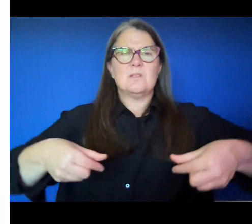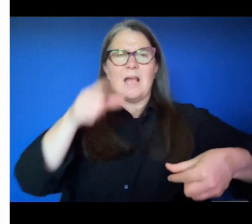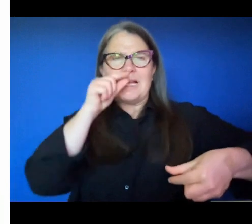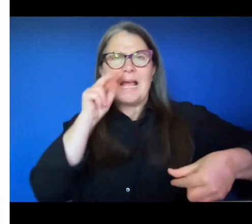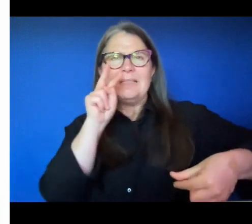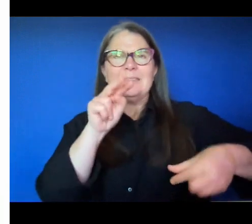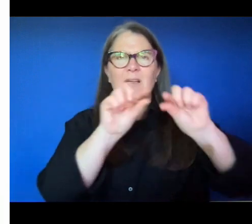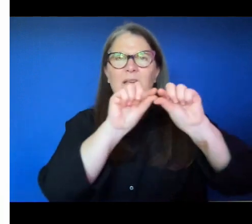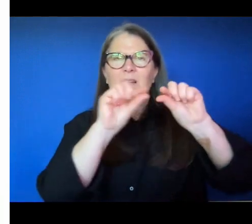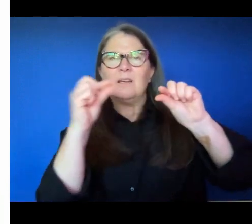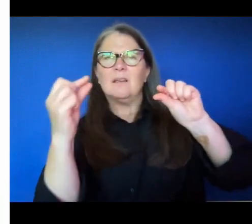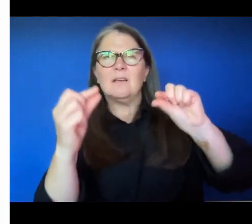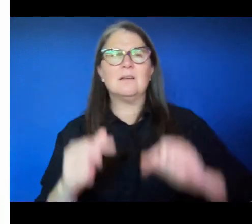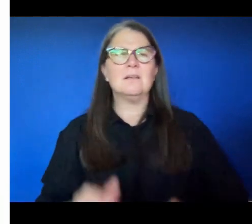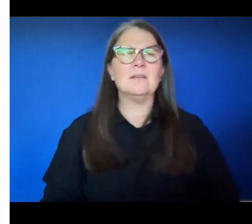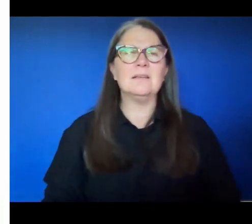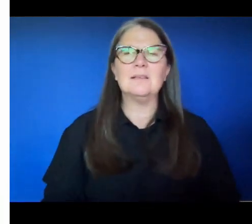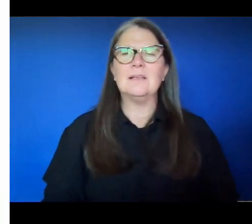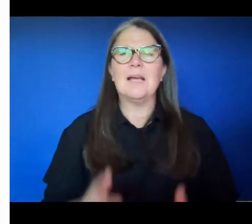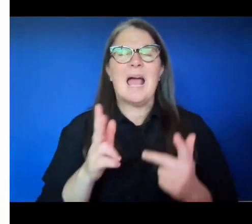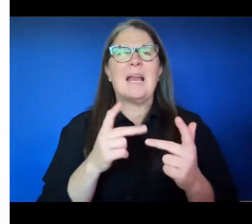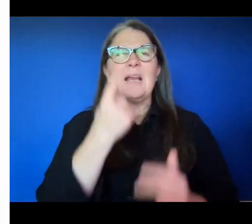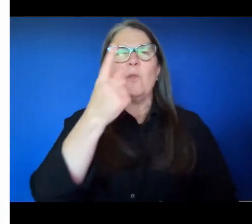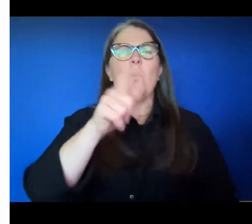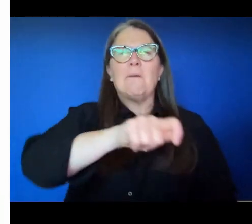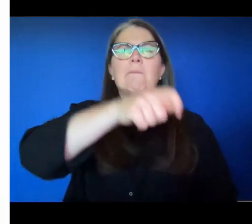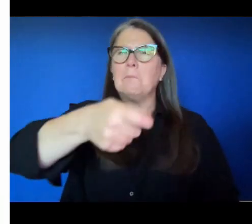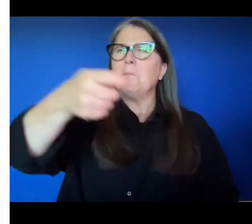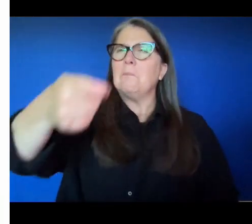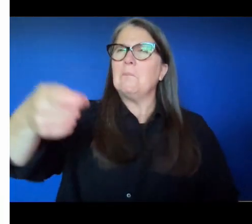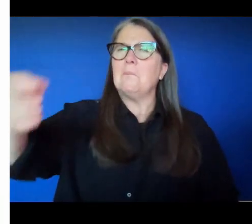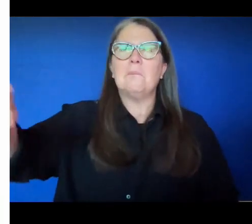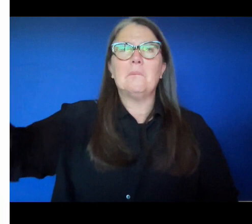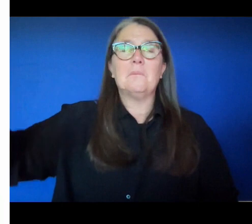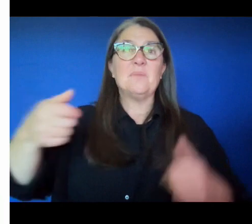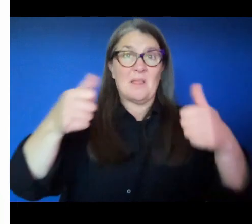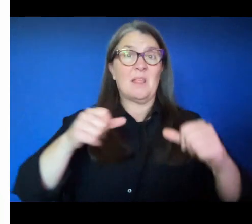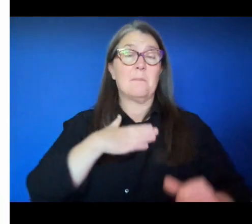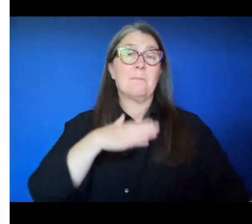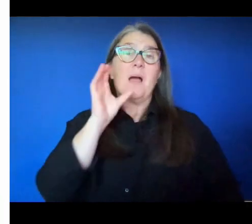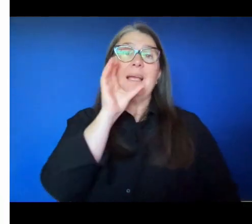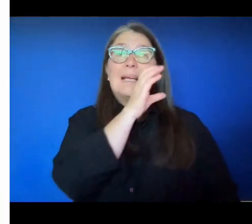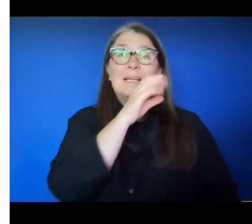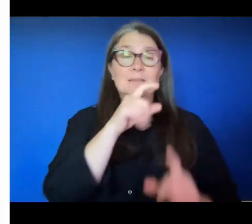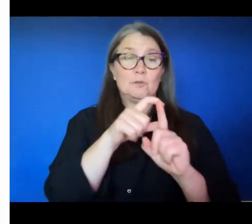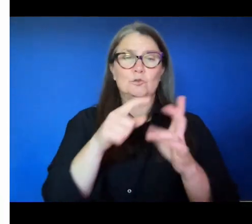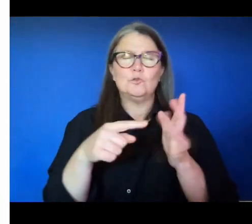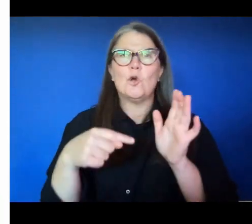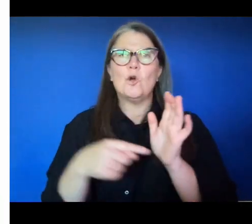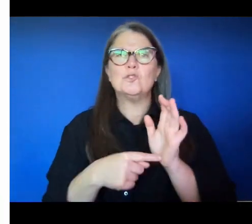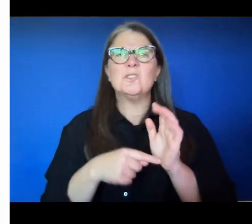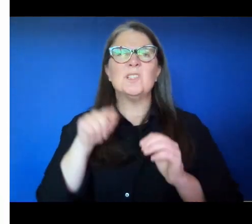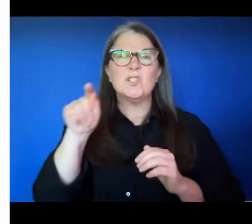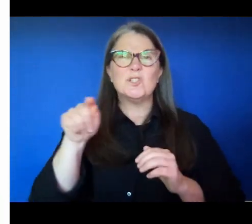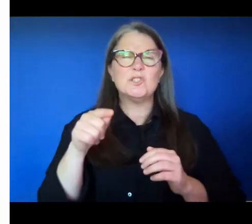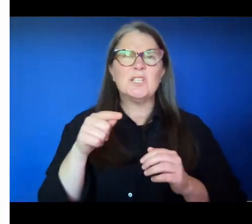maybe it's not there further along. Anyway, it just goes down. Then my cousin Dot, who does shibori work with me, and that's my non-Aboriginal